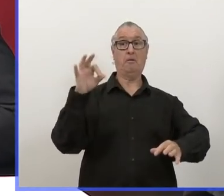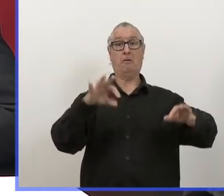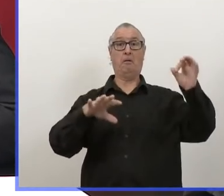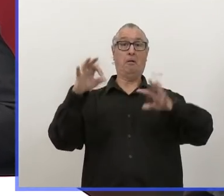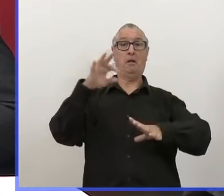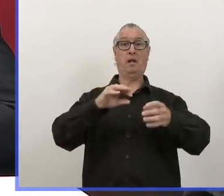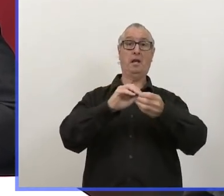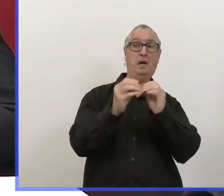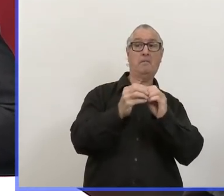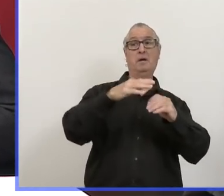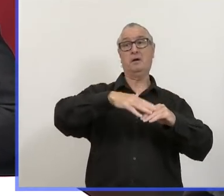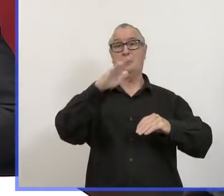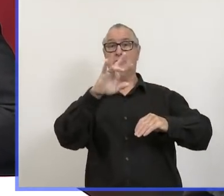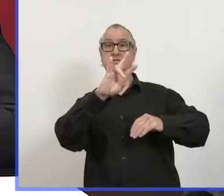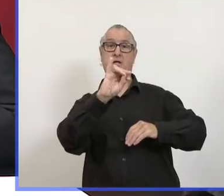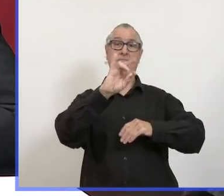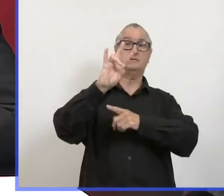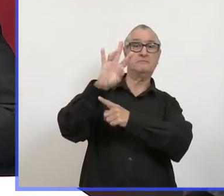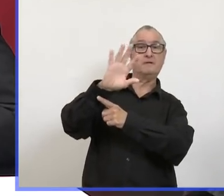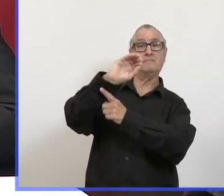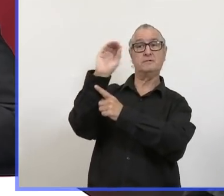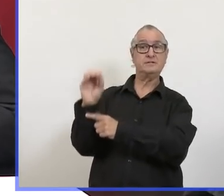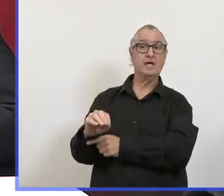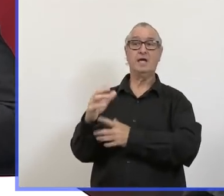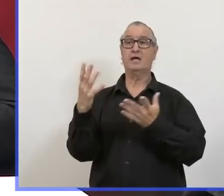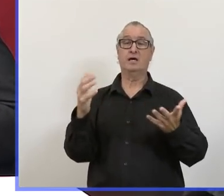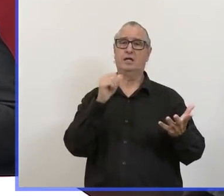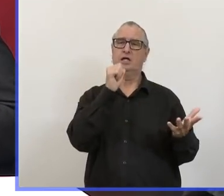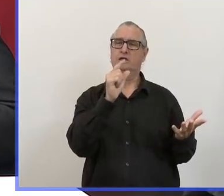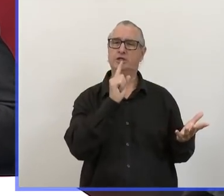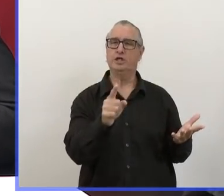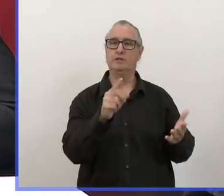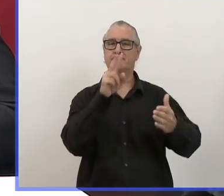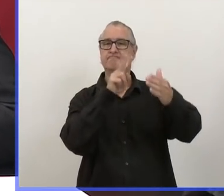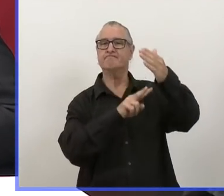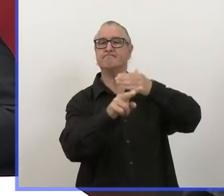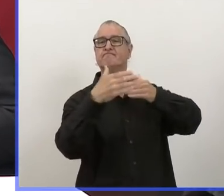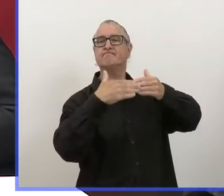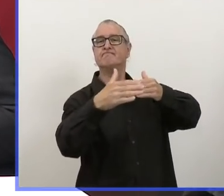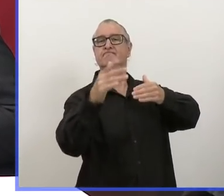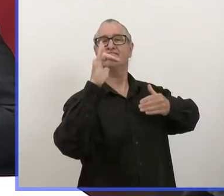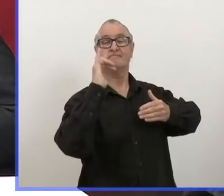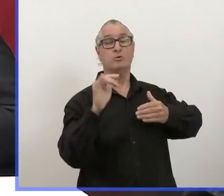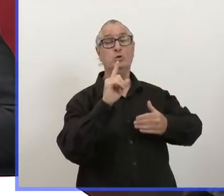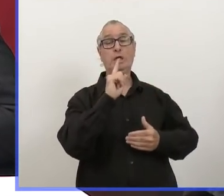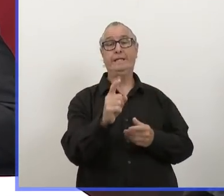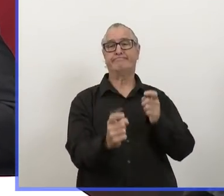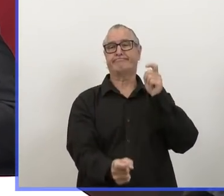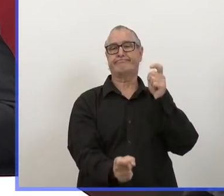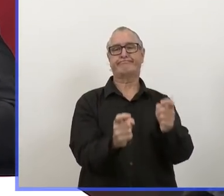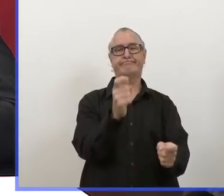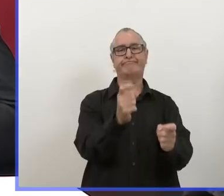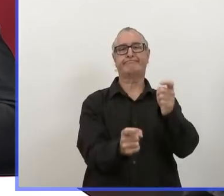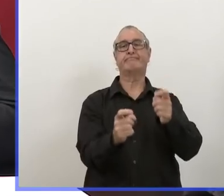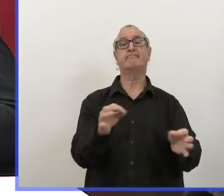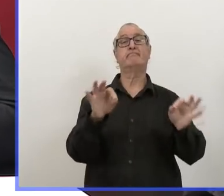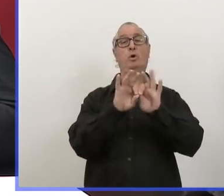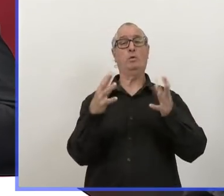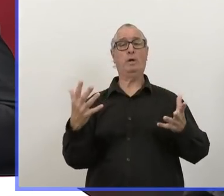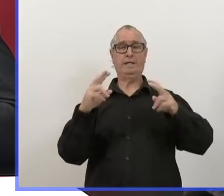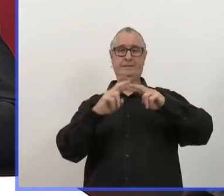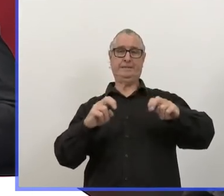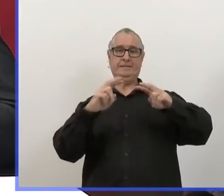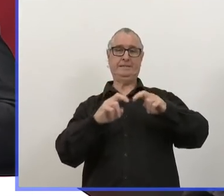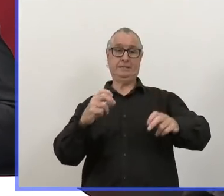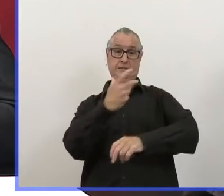change in 2 weeks or in 1 month when we learn more about vaccine effectiveness related to the variants as well. What we do know is the greater number of